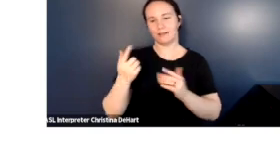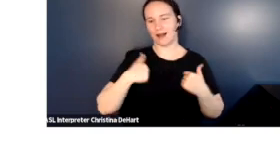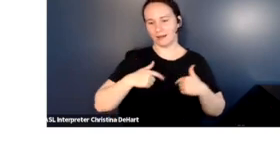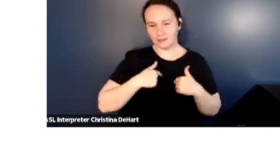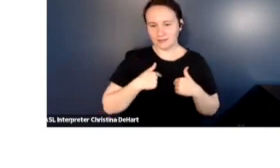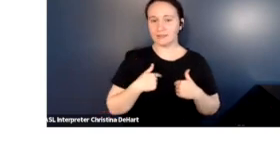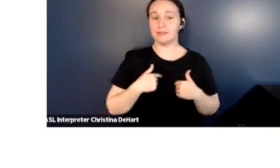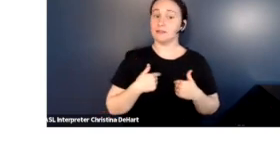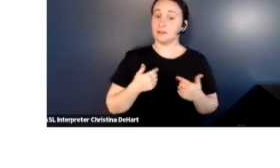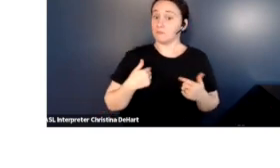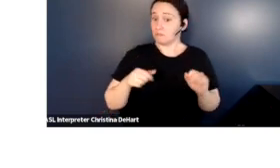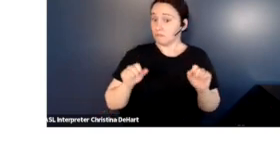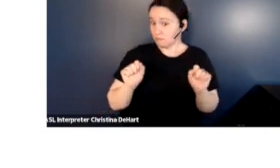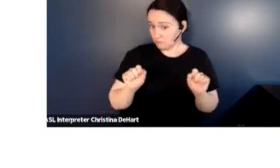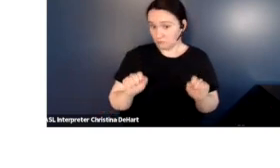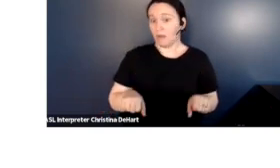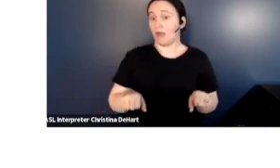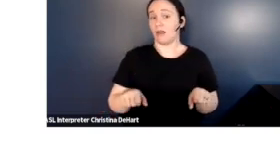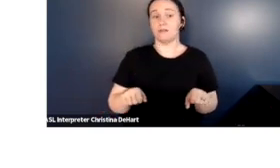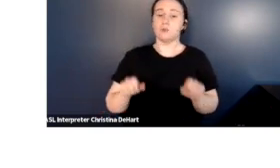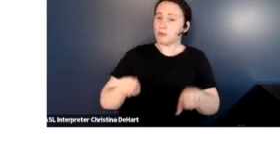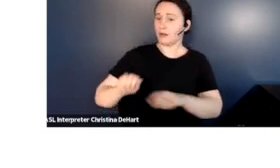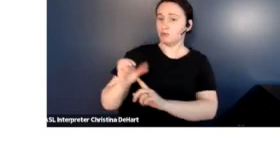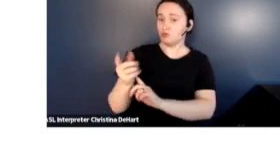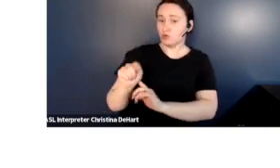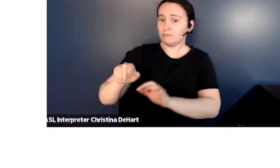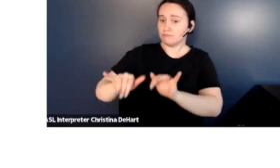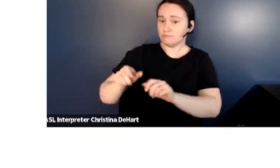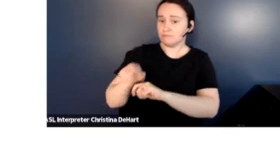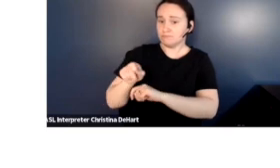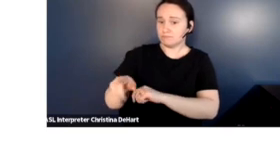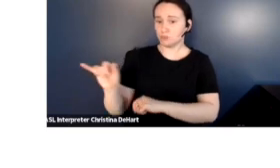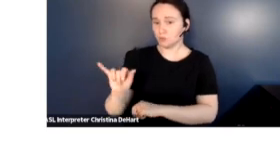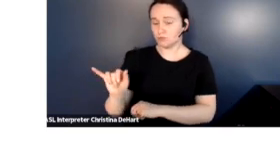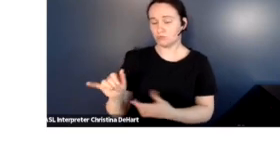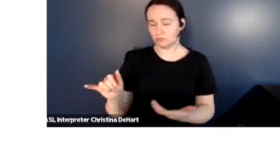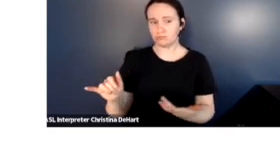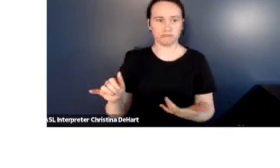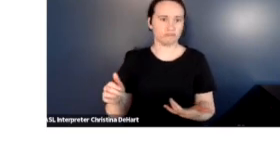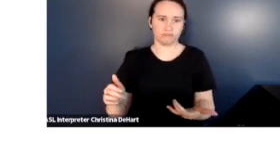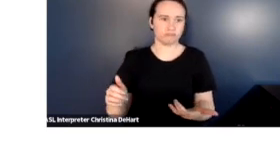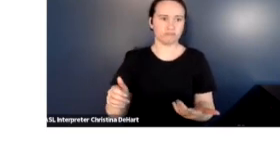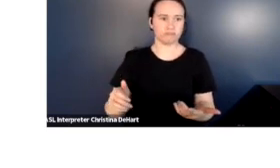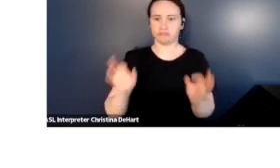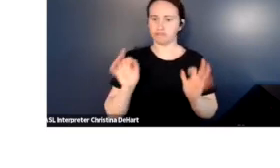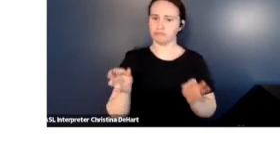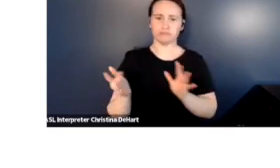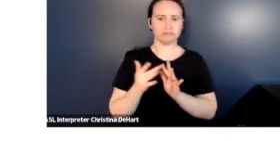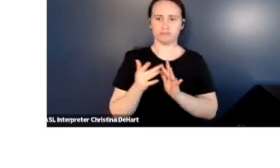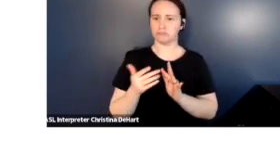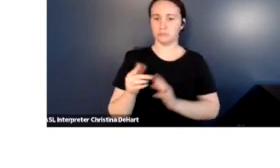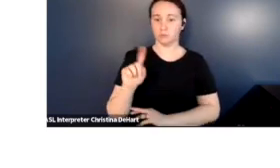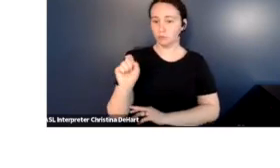can paste these into the chat as well for you. Certainly feel free to reach out. Any